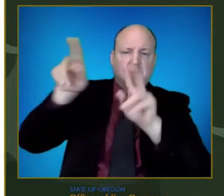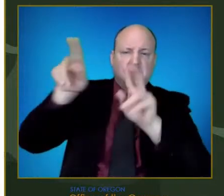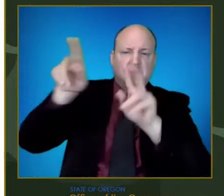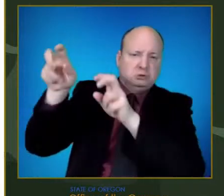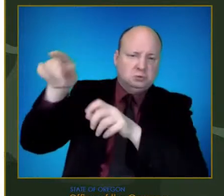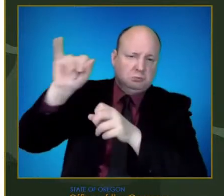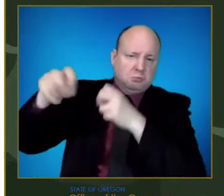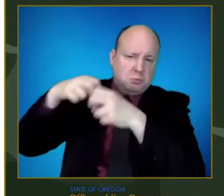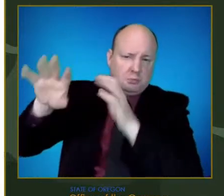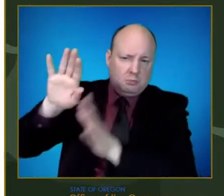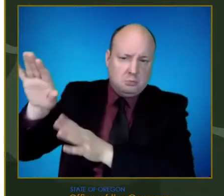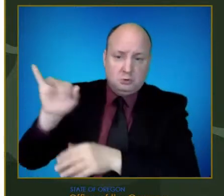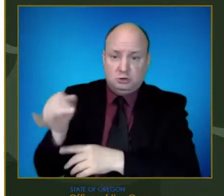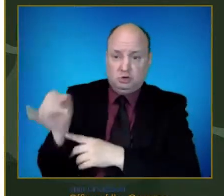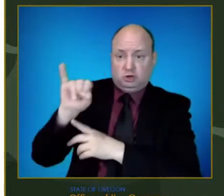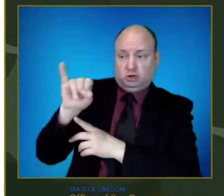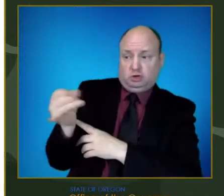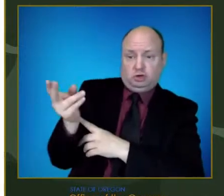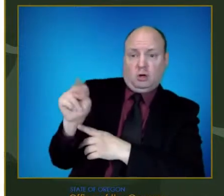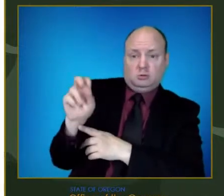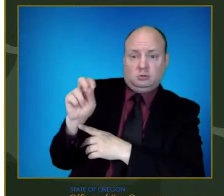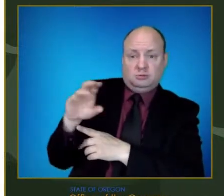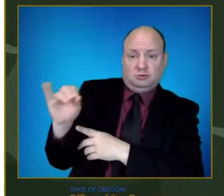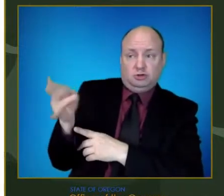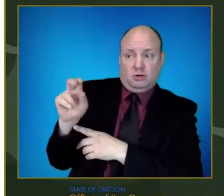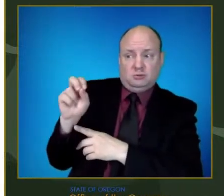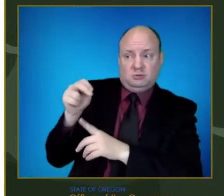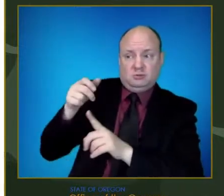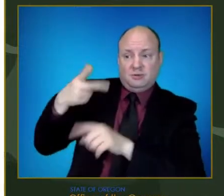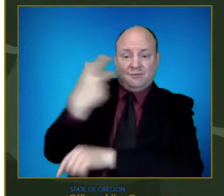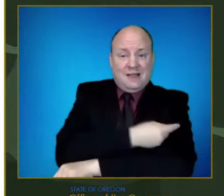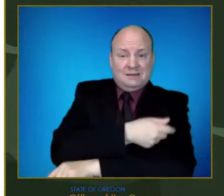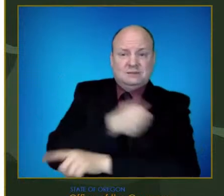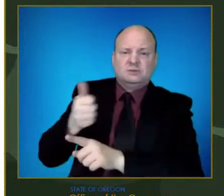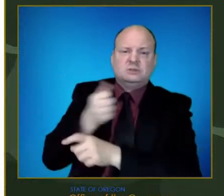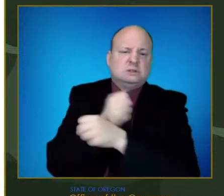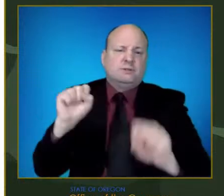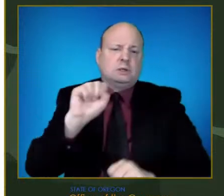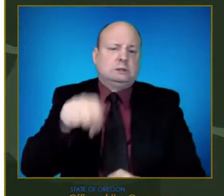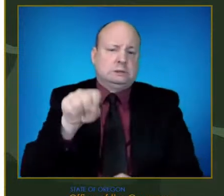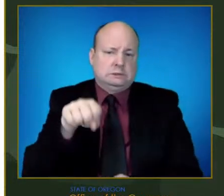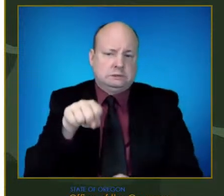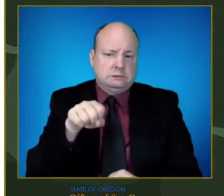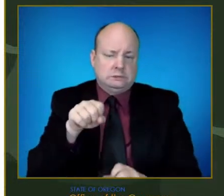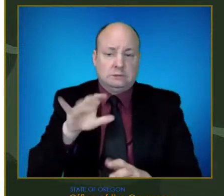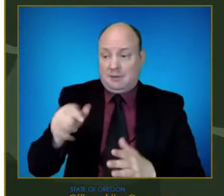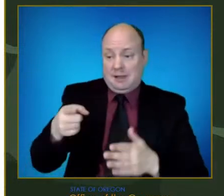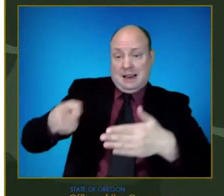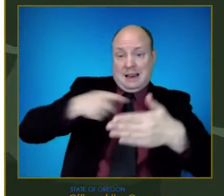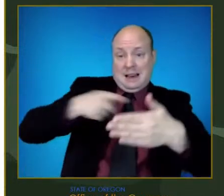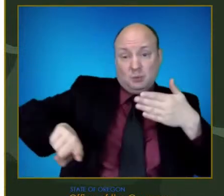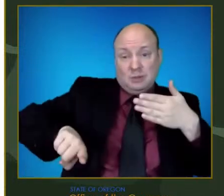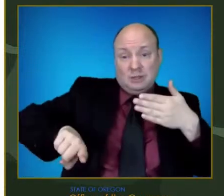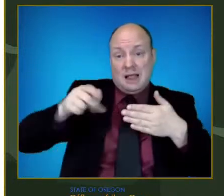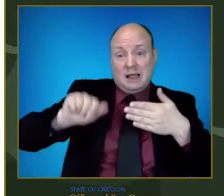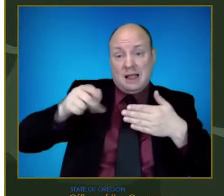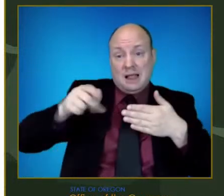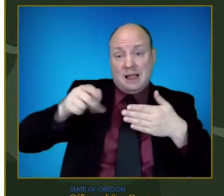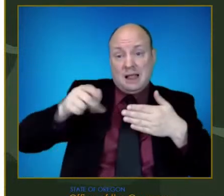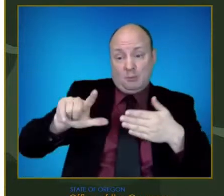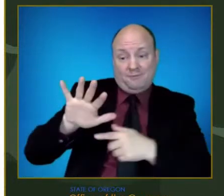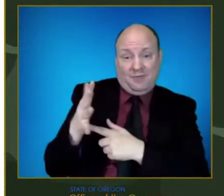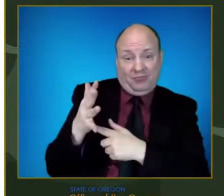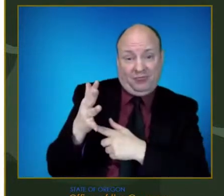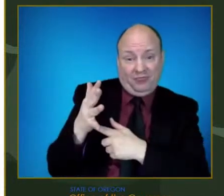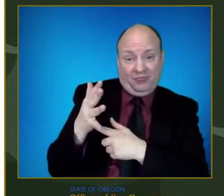caught the issue prior to shipping. For the week of April 5th, we're expecting an increase in prime doses, which includes a 1-week surge